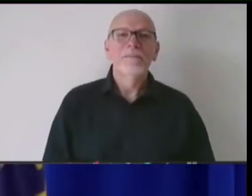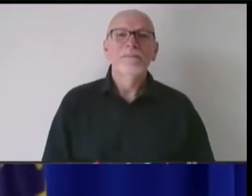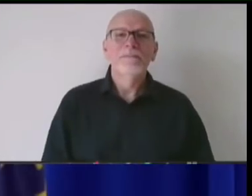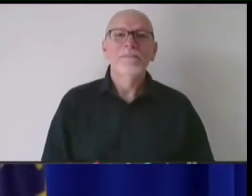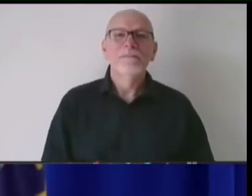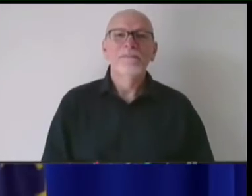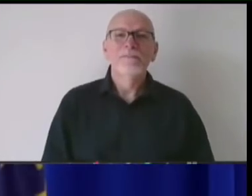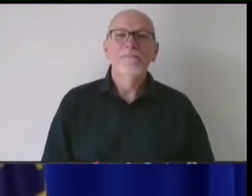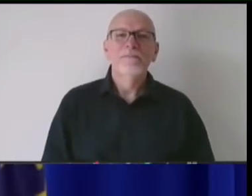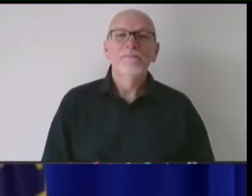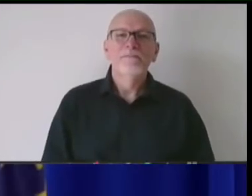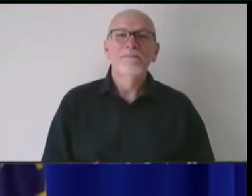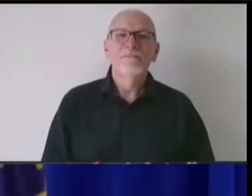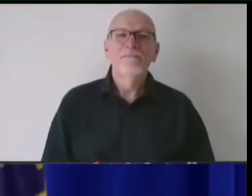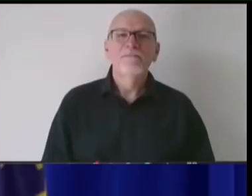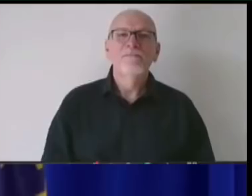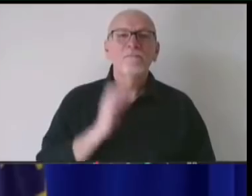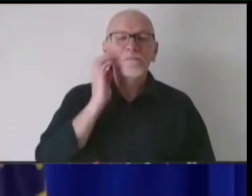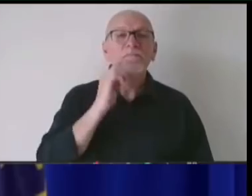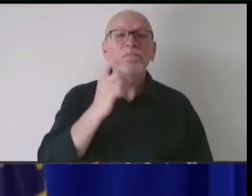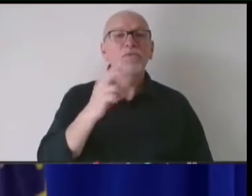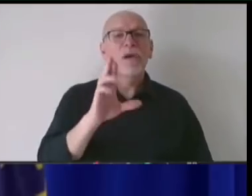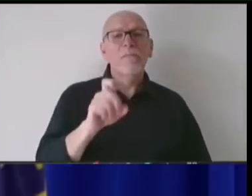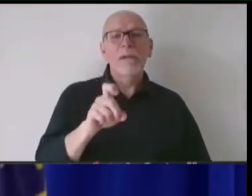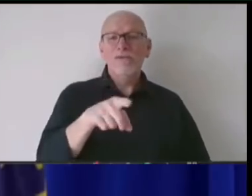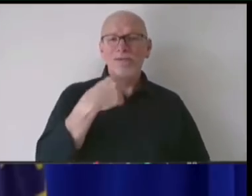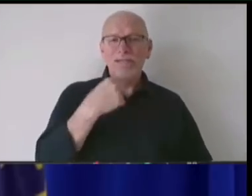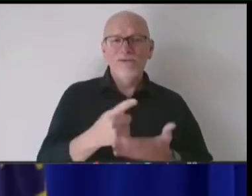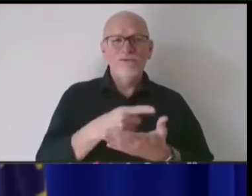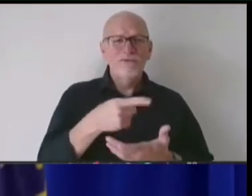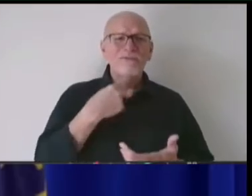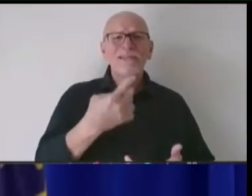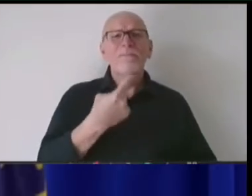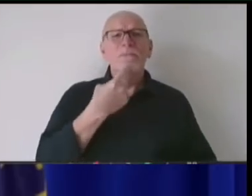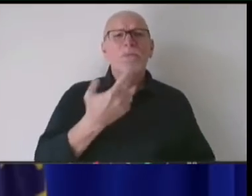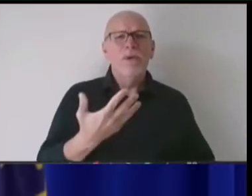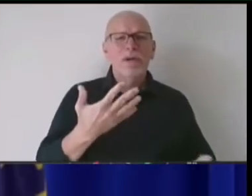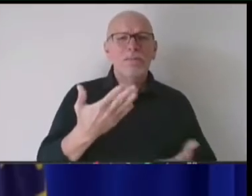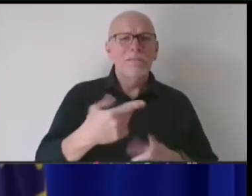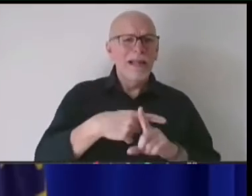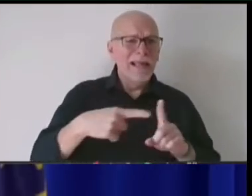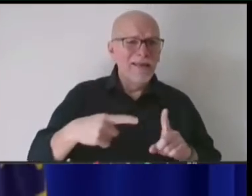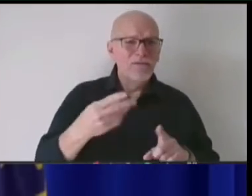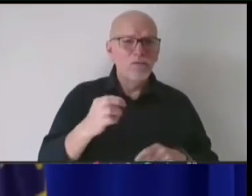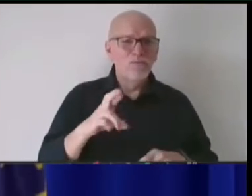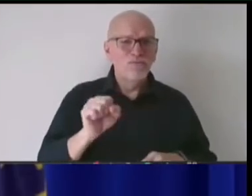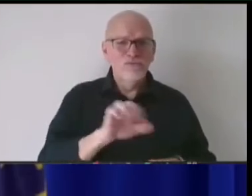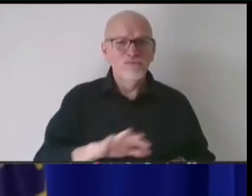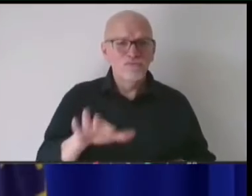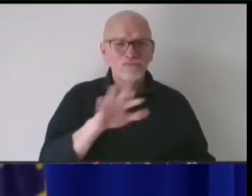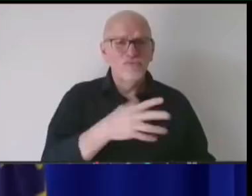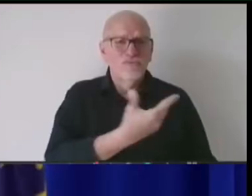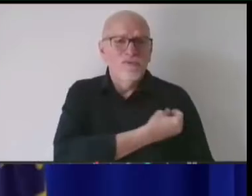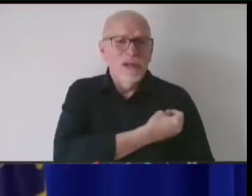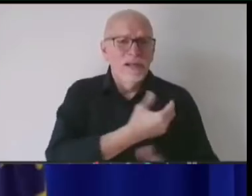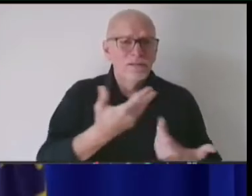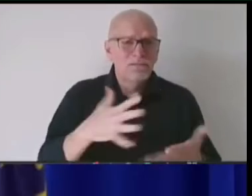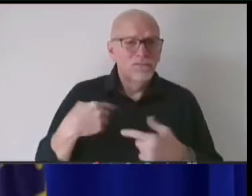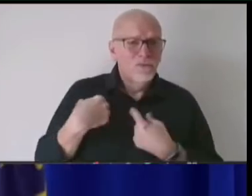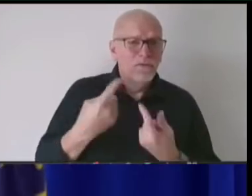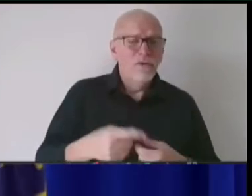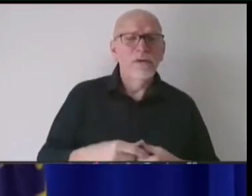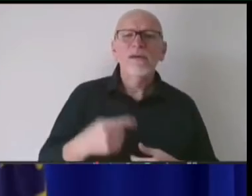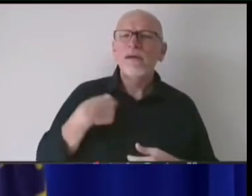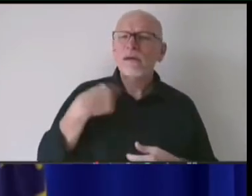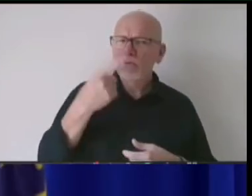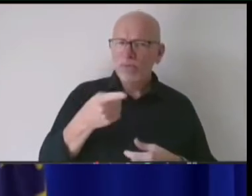Hi, Dr. Box, you said earlier it was disappointing that only about half of eligible Hoosiers have been vaccinated so far. I'm wondering